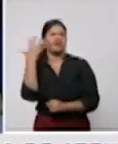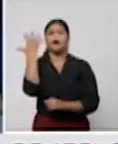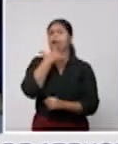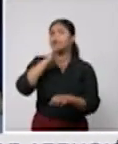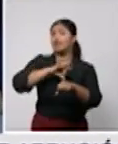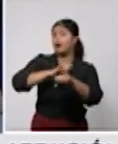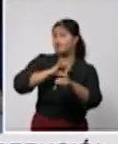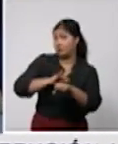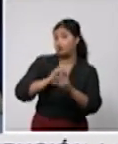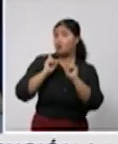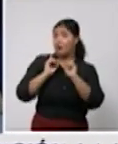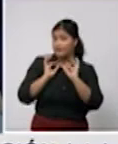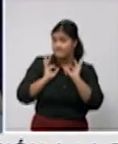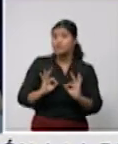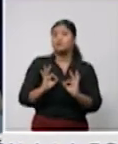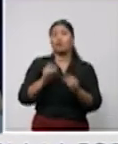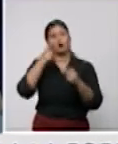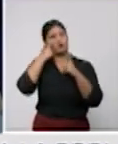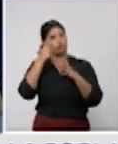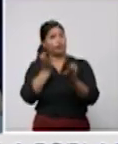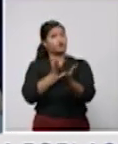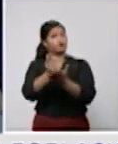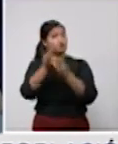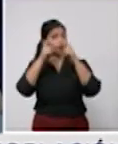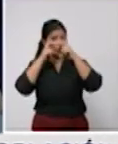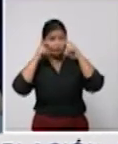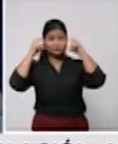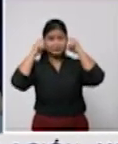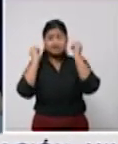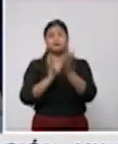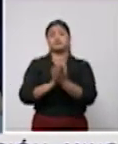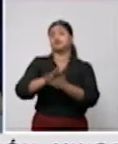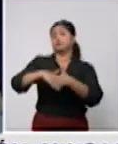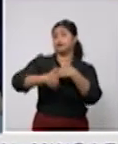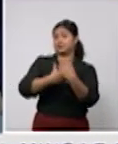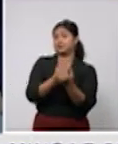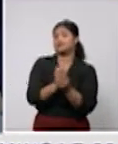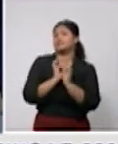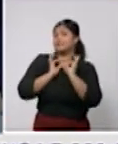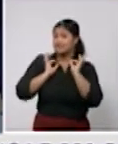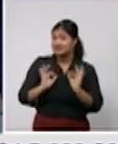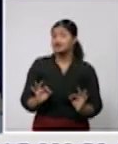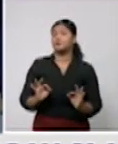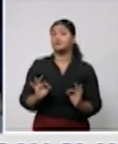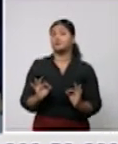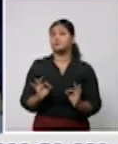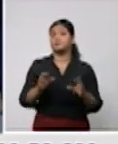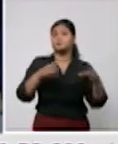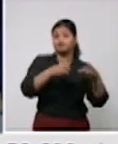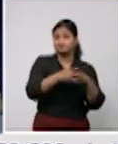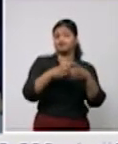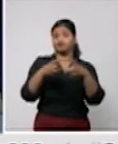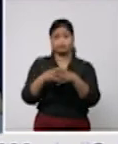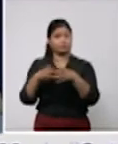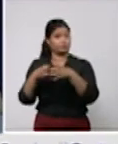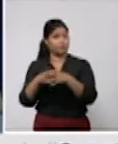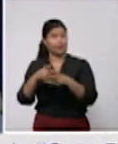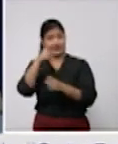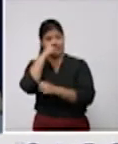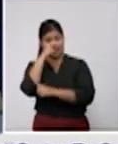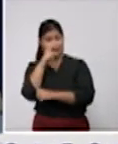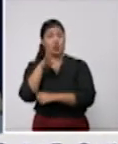extremely dangerous. By age group, 24 people diagnosed yesterday are